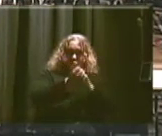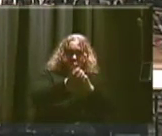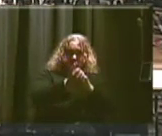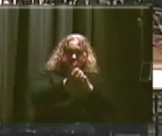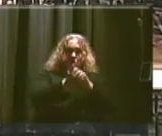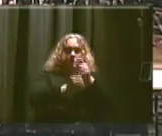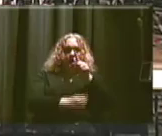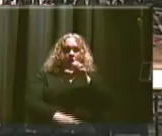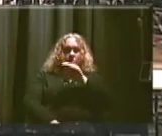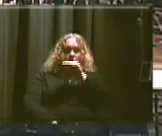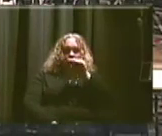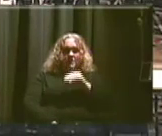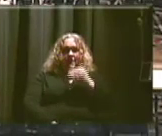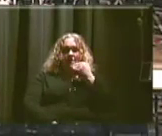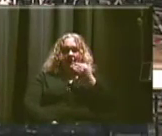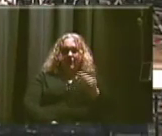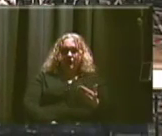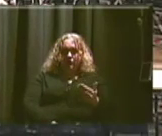Okay, thank you.